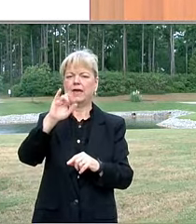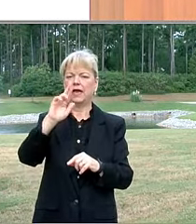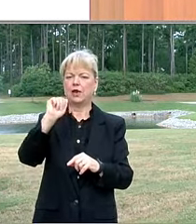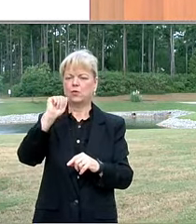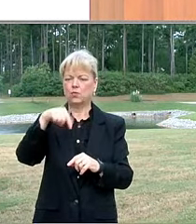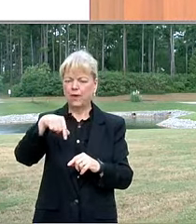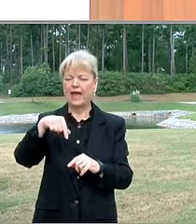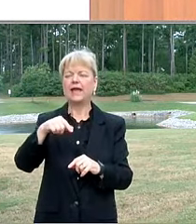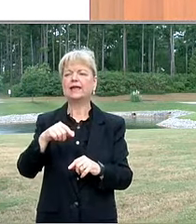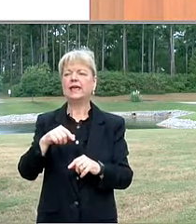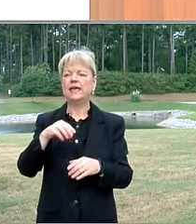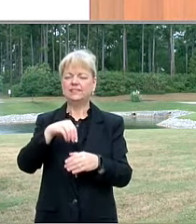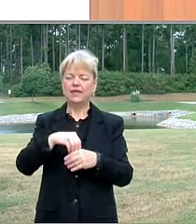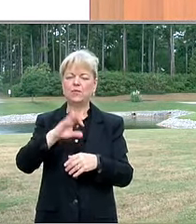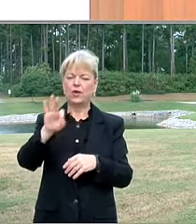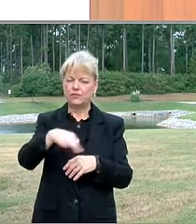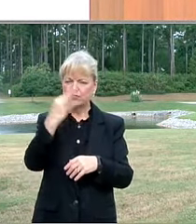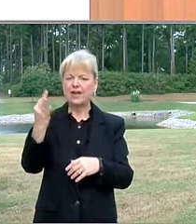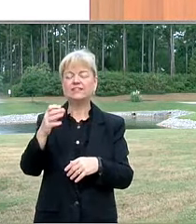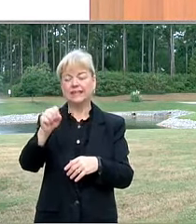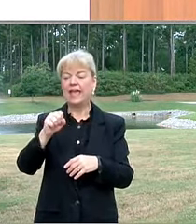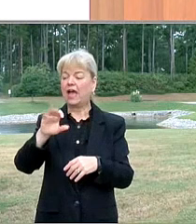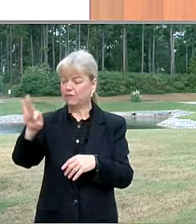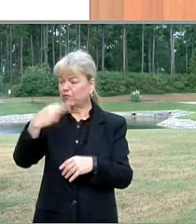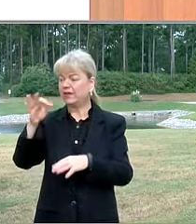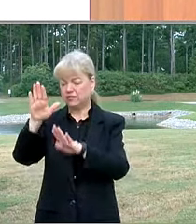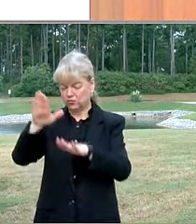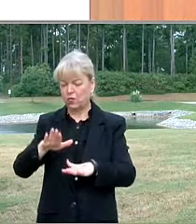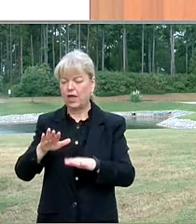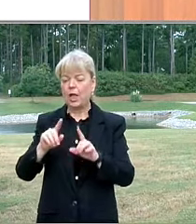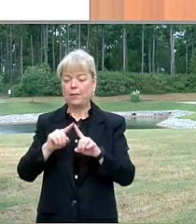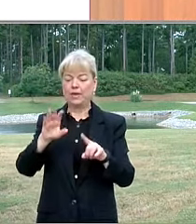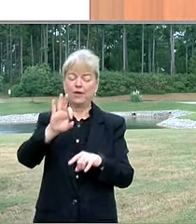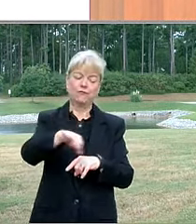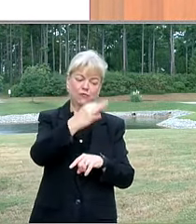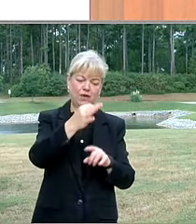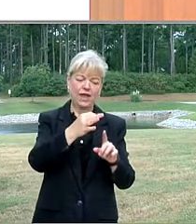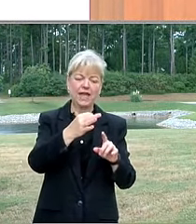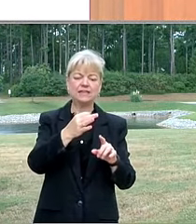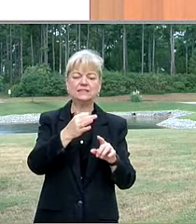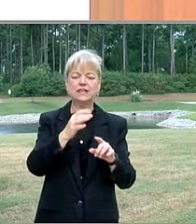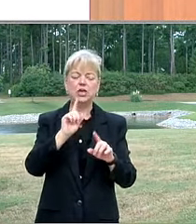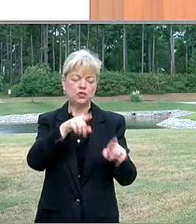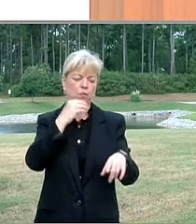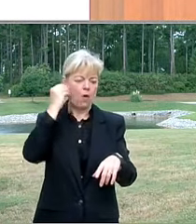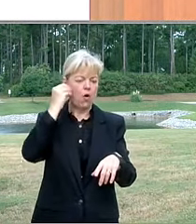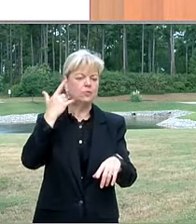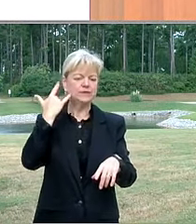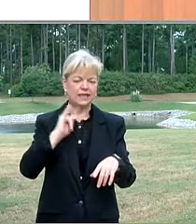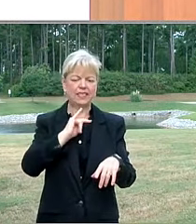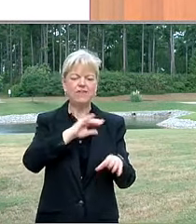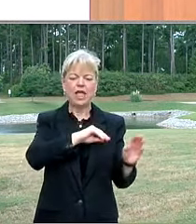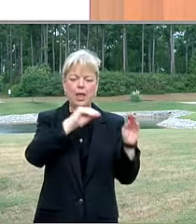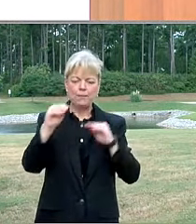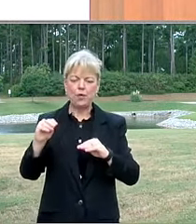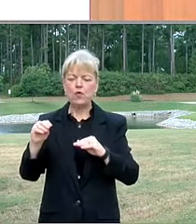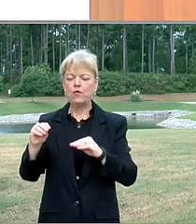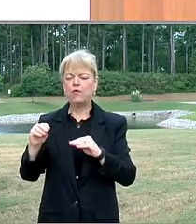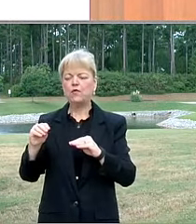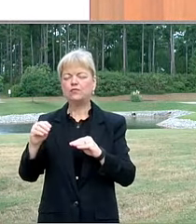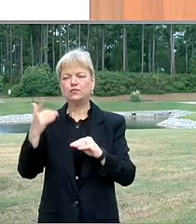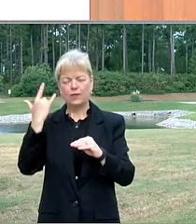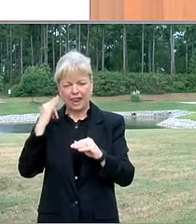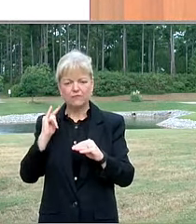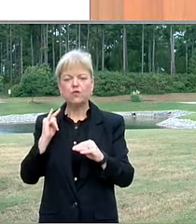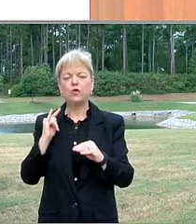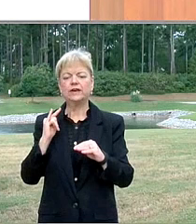And they were in France. Everybody's, yeah, France, that's wonderful. They went from France. She went home to California, moved her household goods to